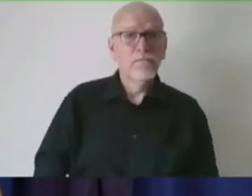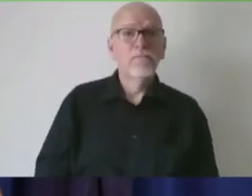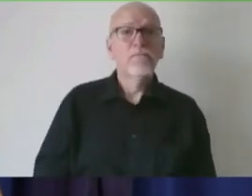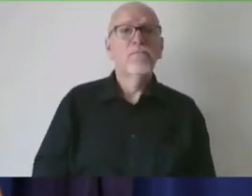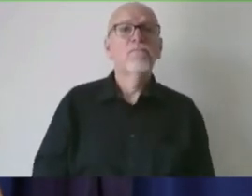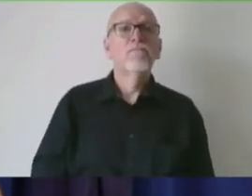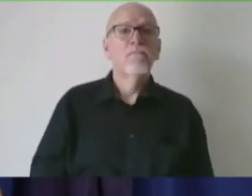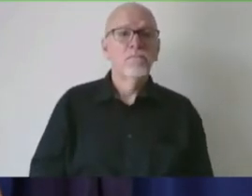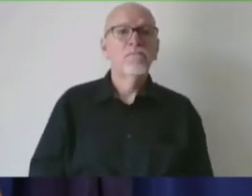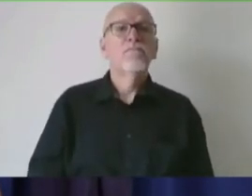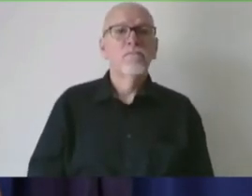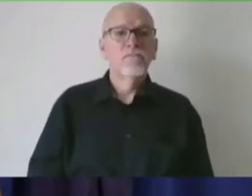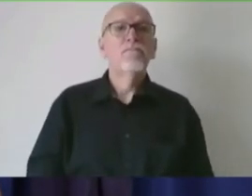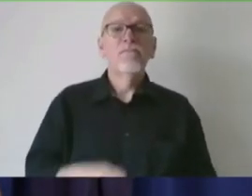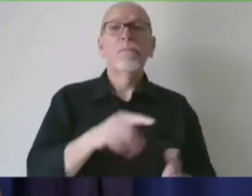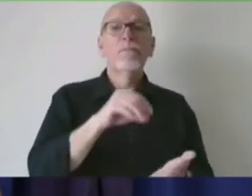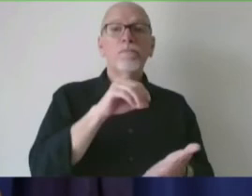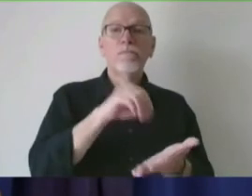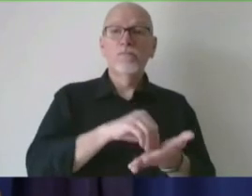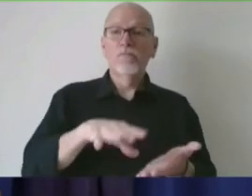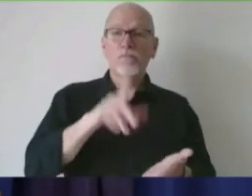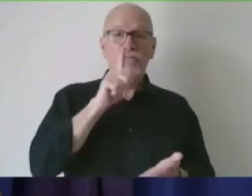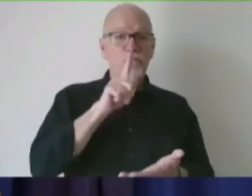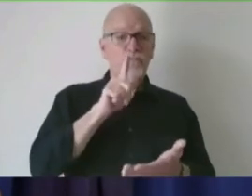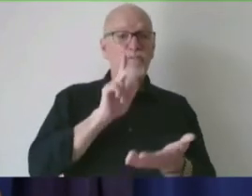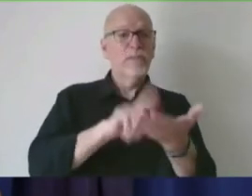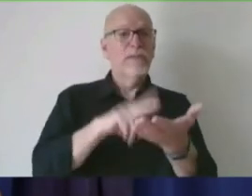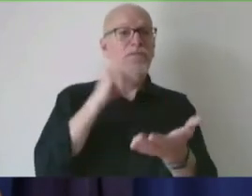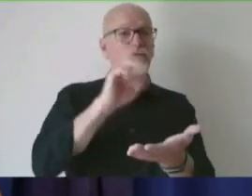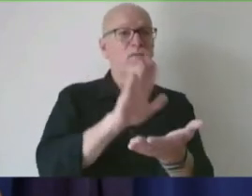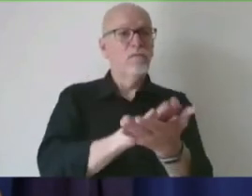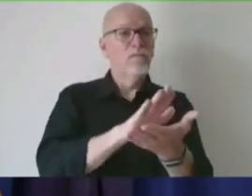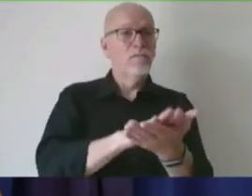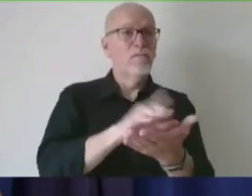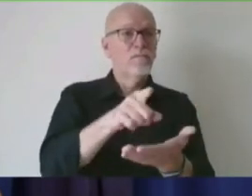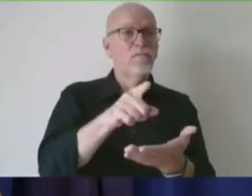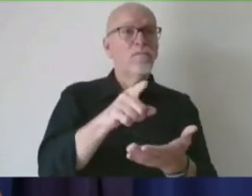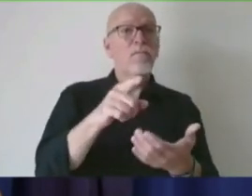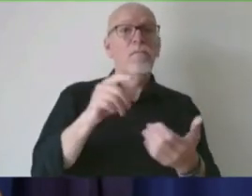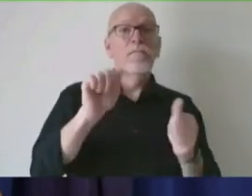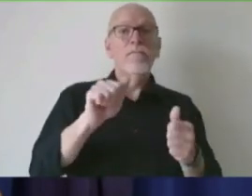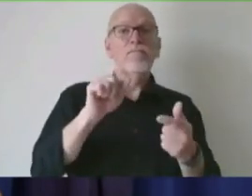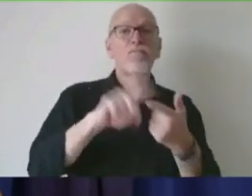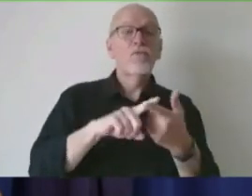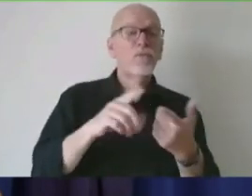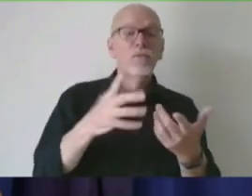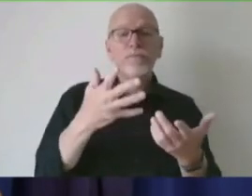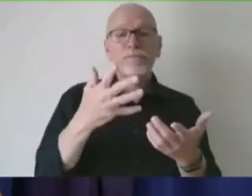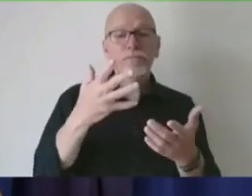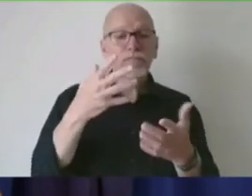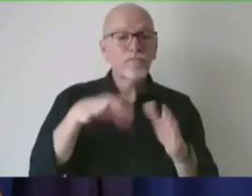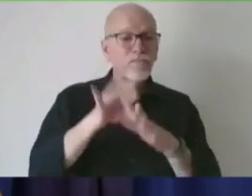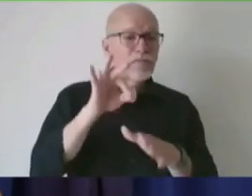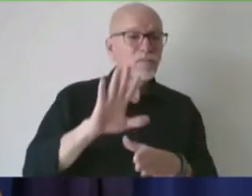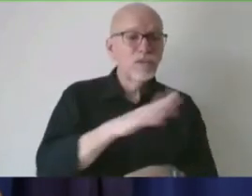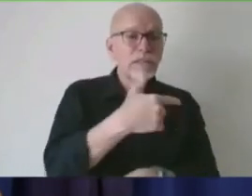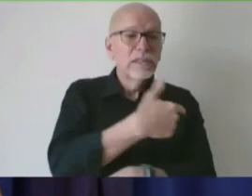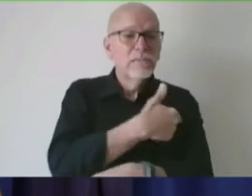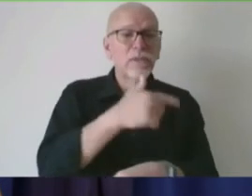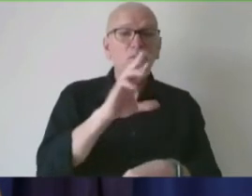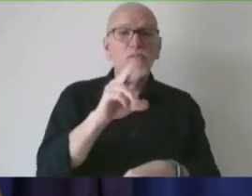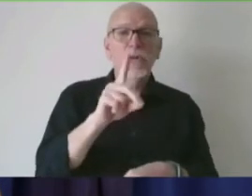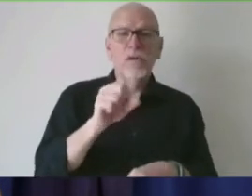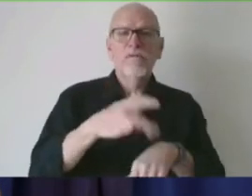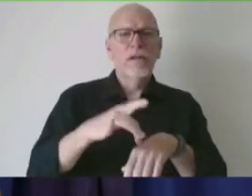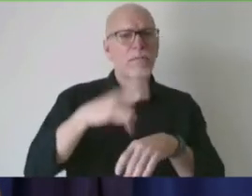an individual student that is enrolled at a school, the ability to access their immunization records is available for their